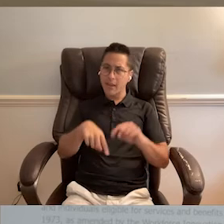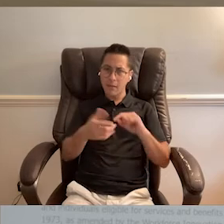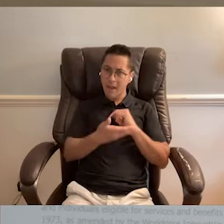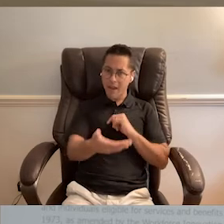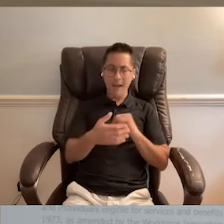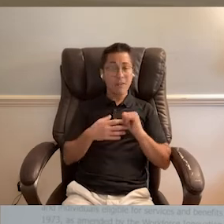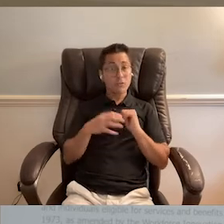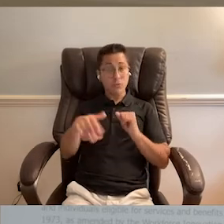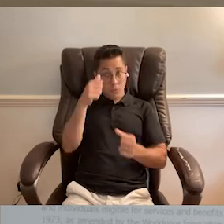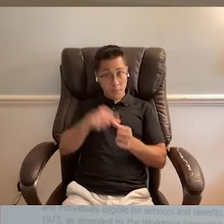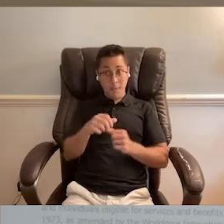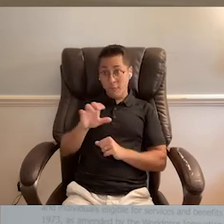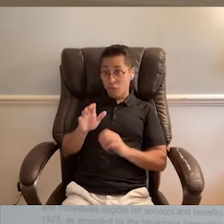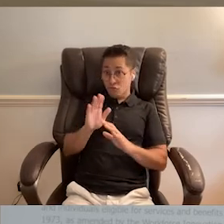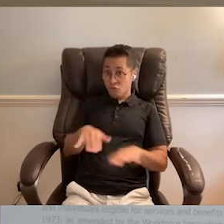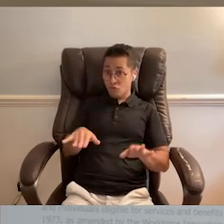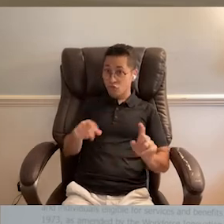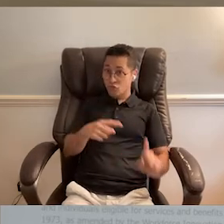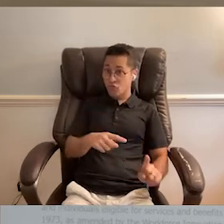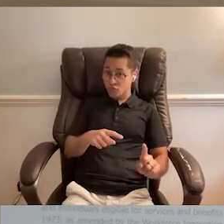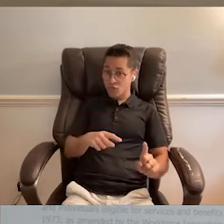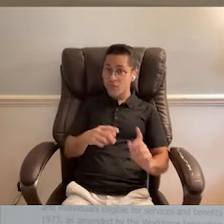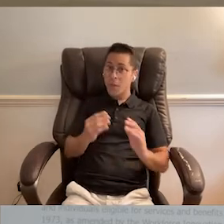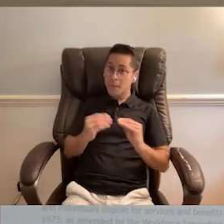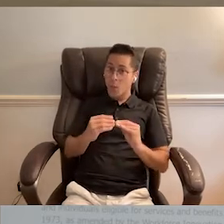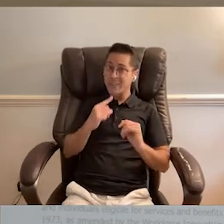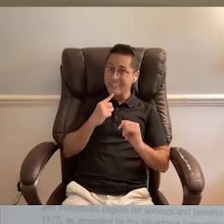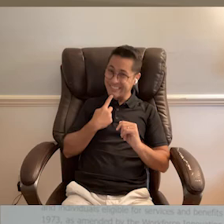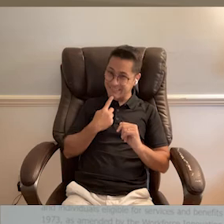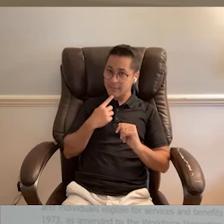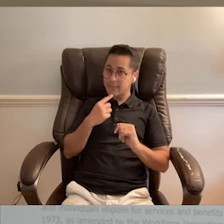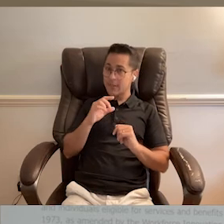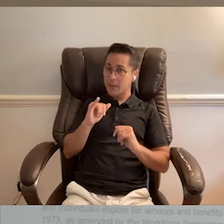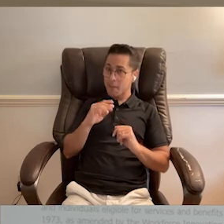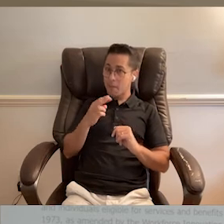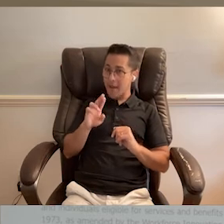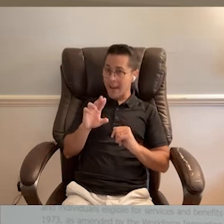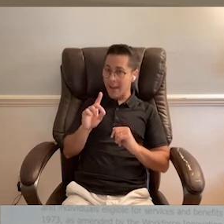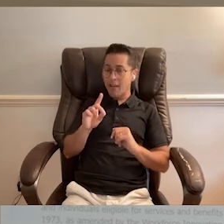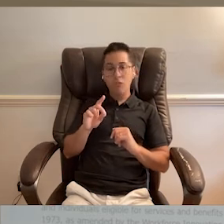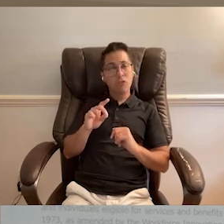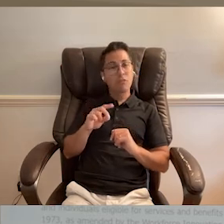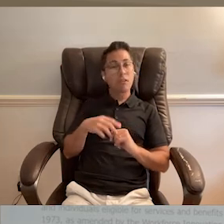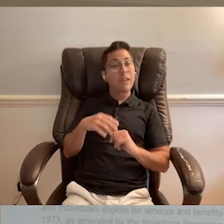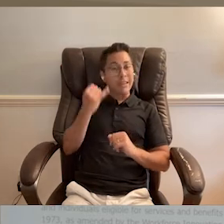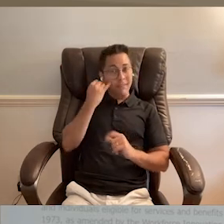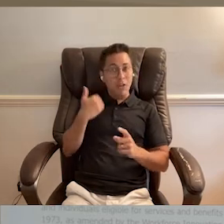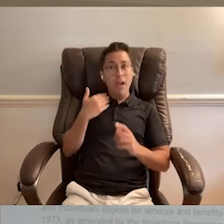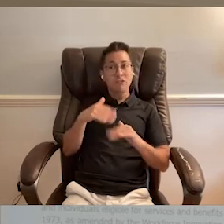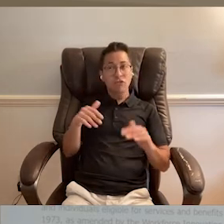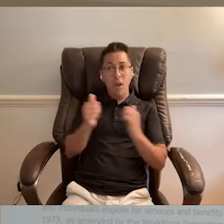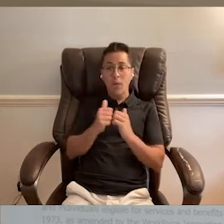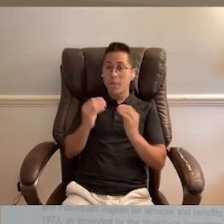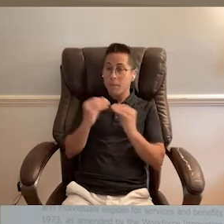children that are more significantly impaired, there's something I want you all, if you have a child with more significant impairments,